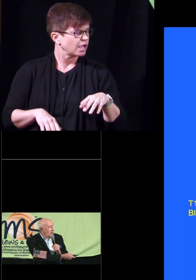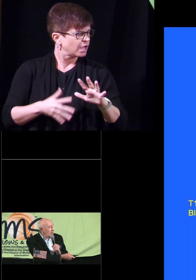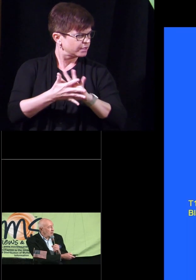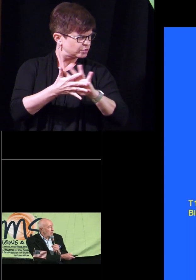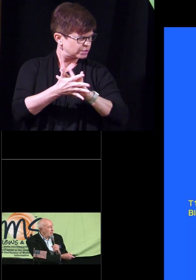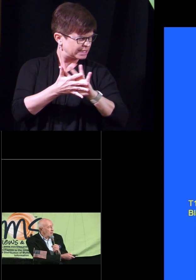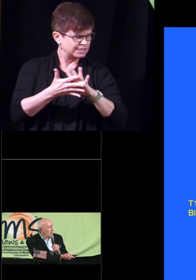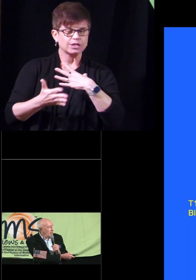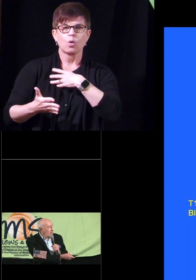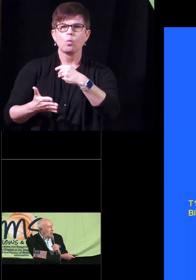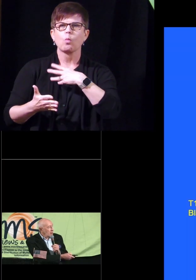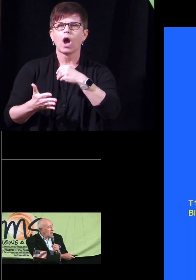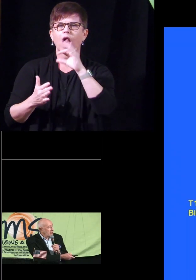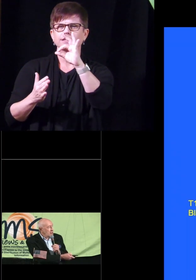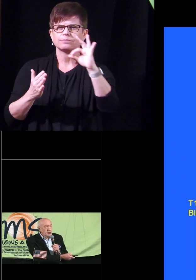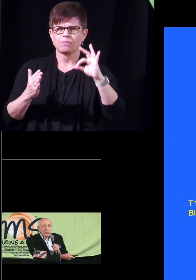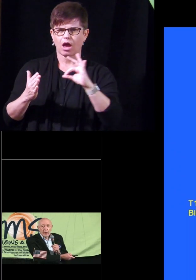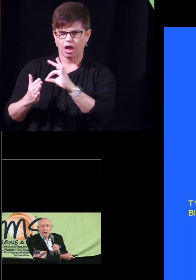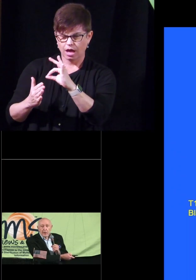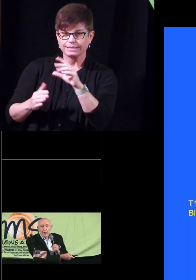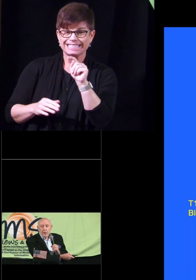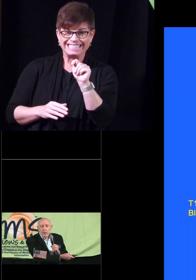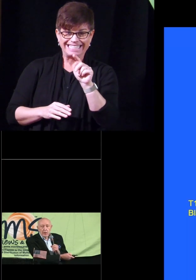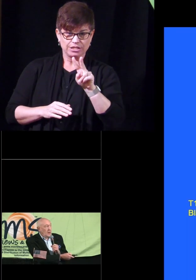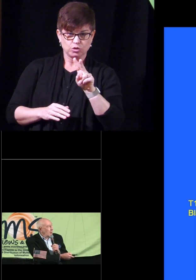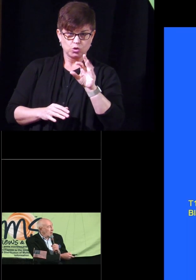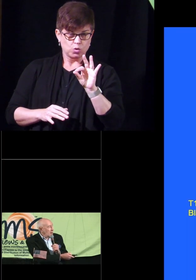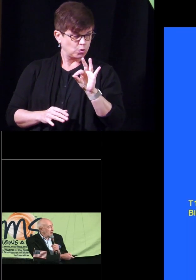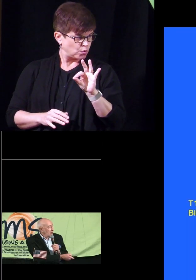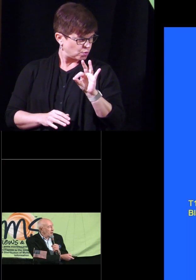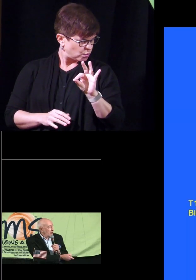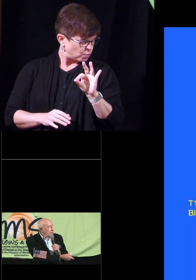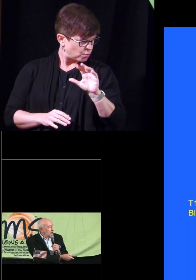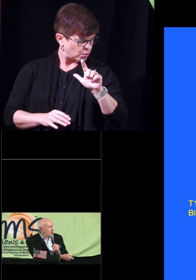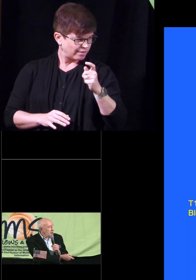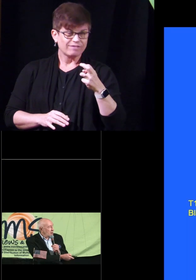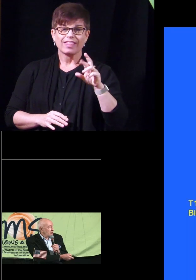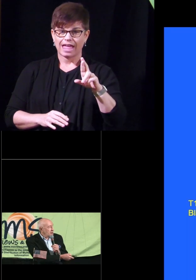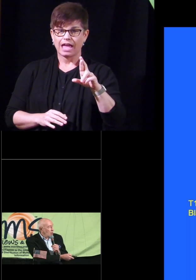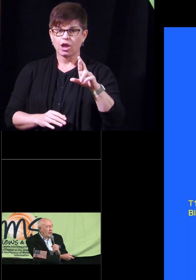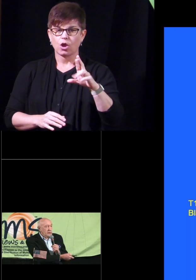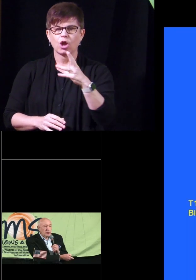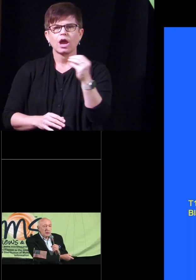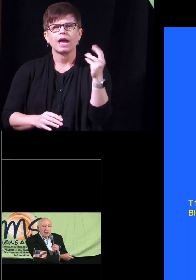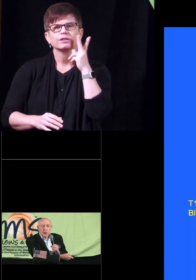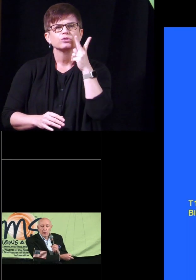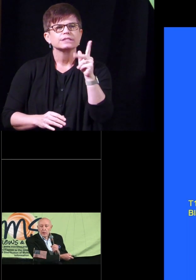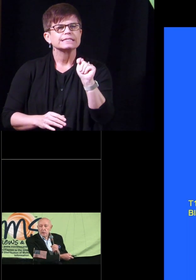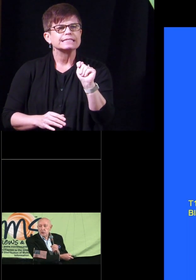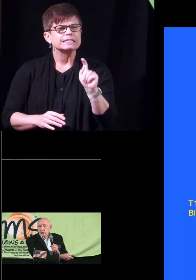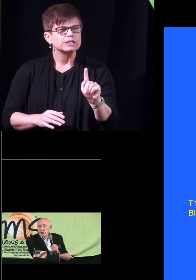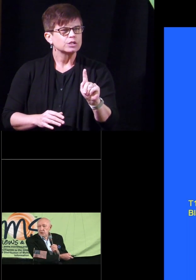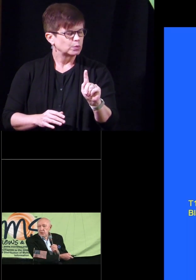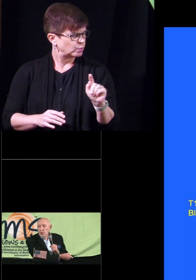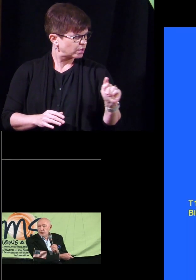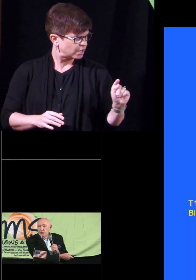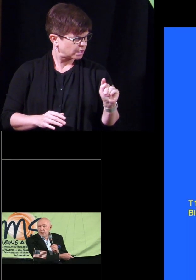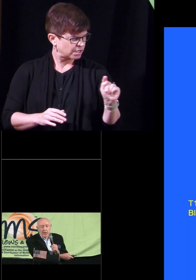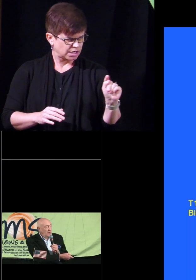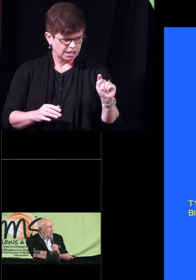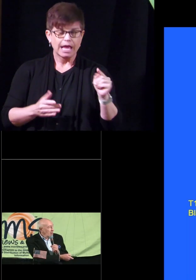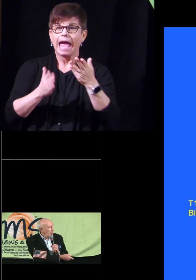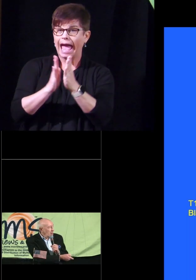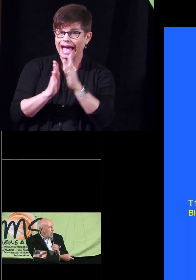that you see there on the T2 flare. And then over here you see on the T1, so you ask your neurologist to show you the